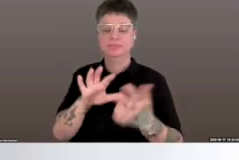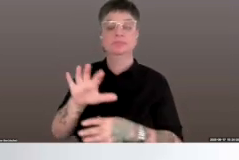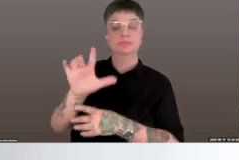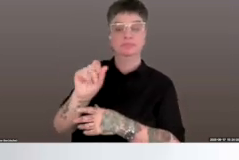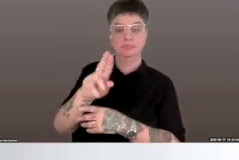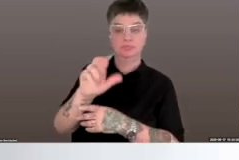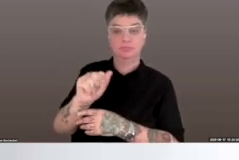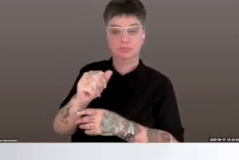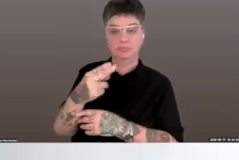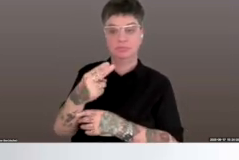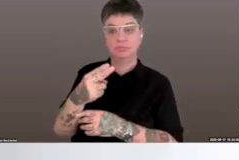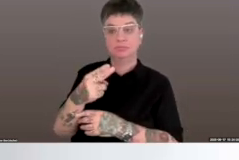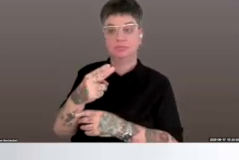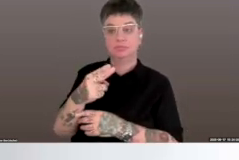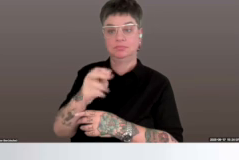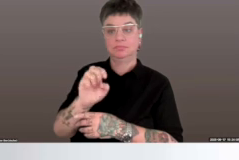up.